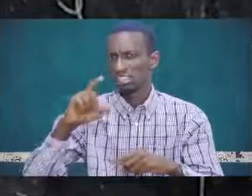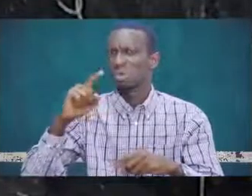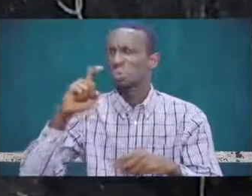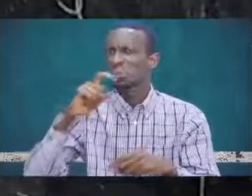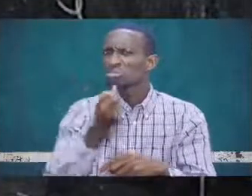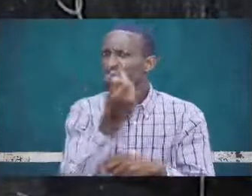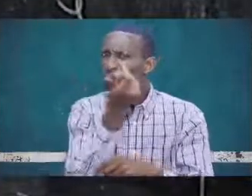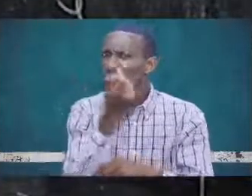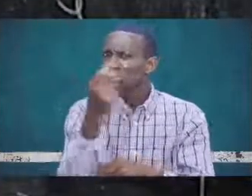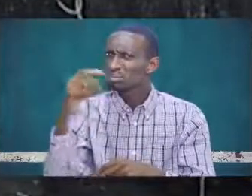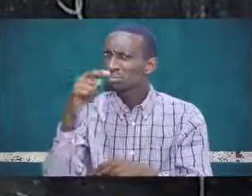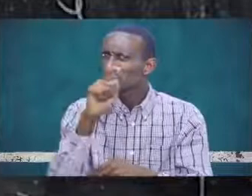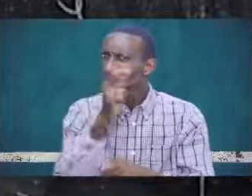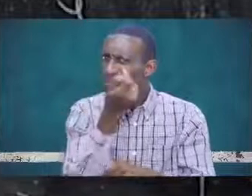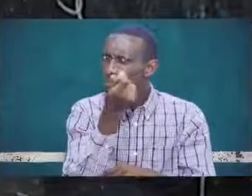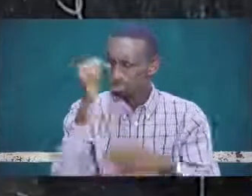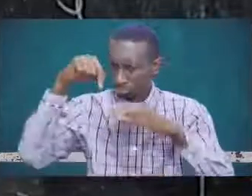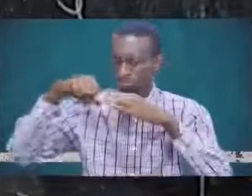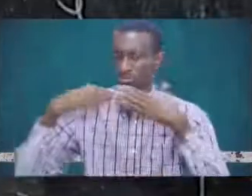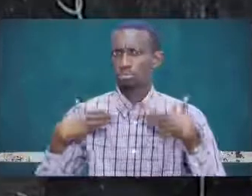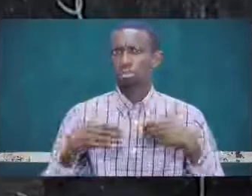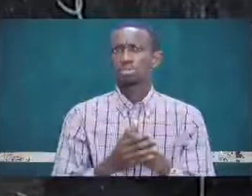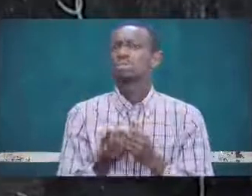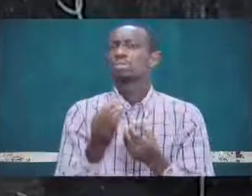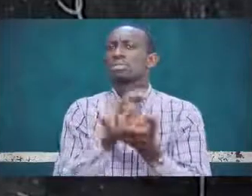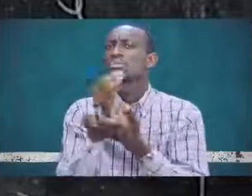Number two, I said it provides